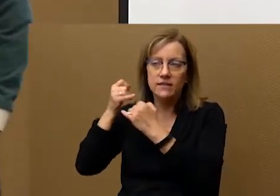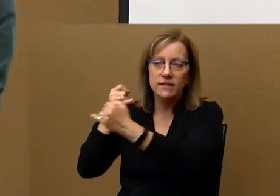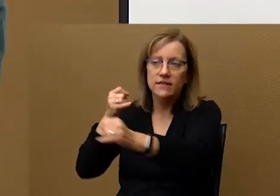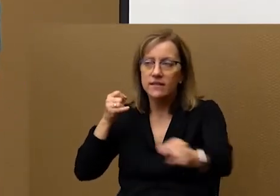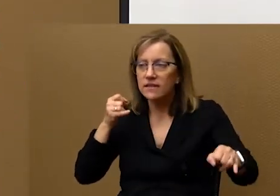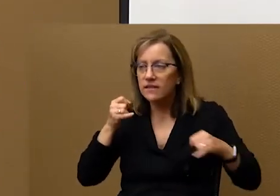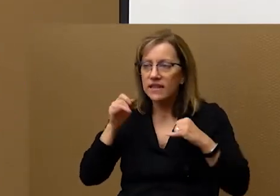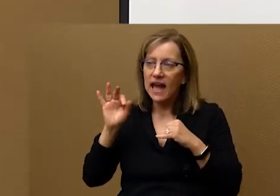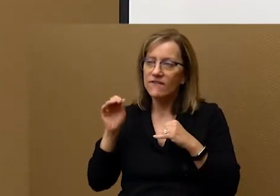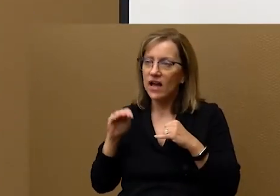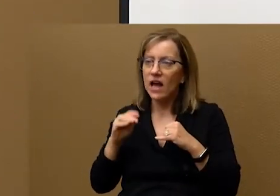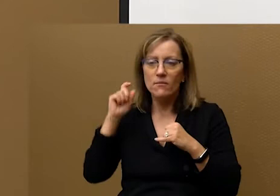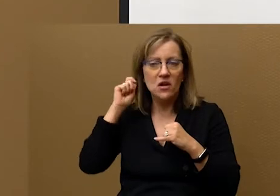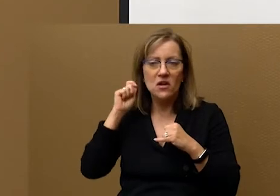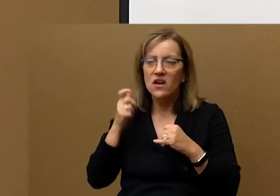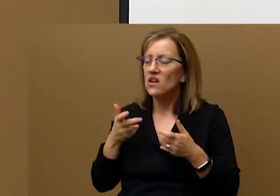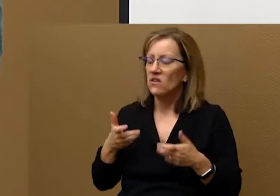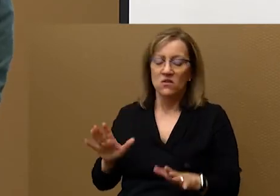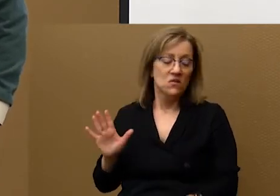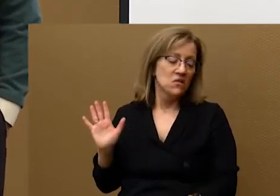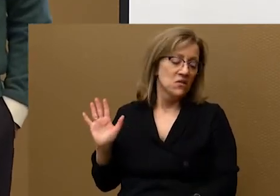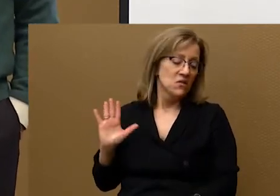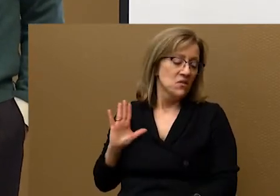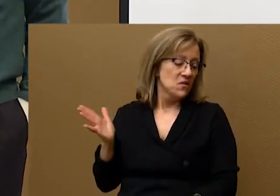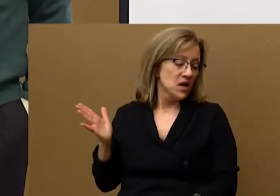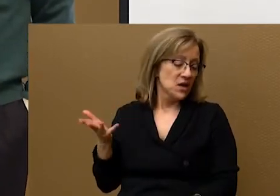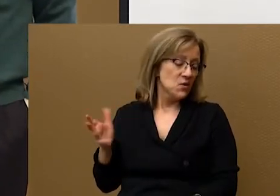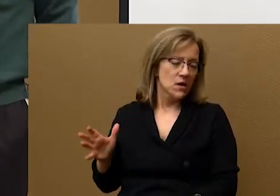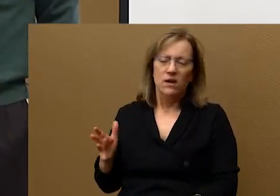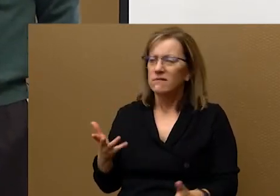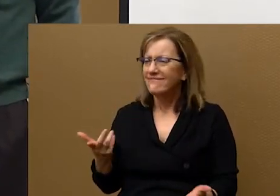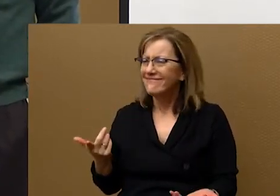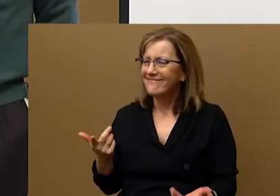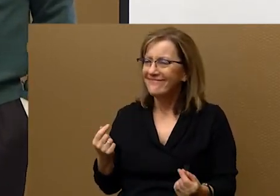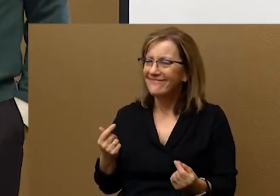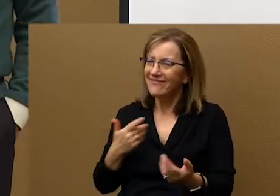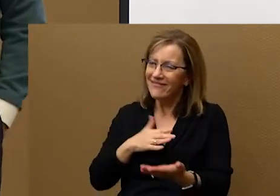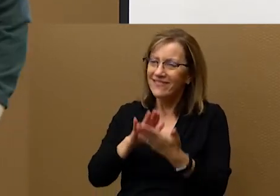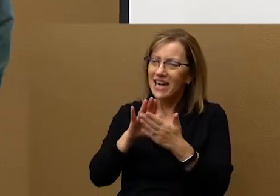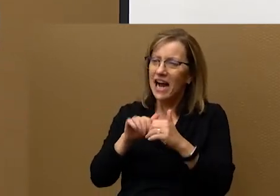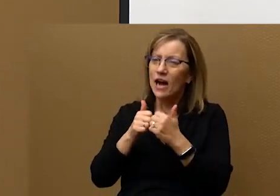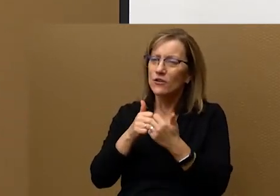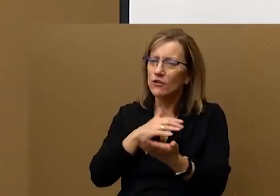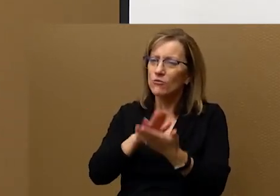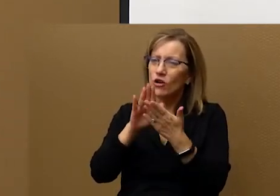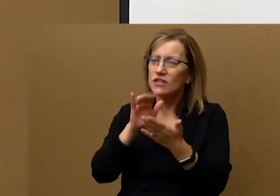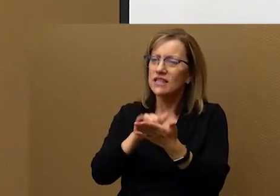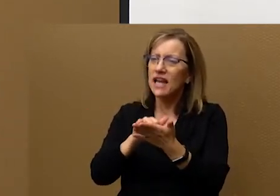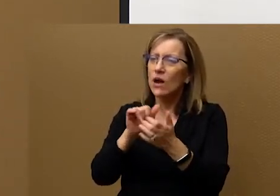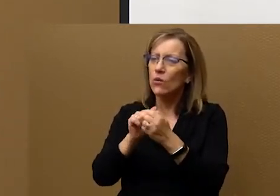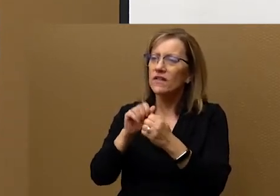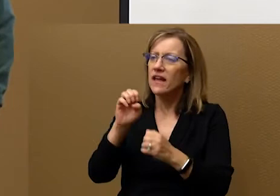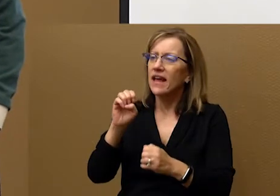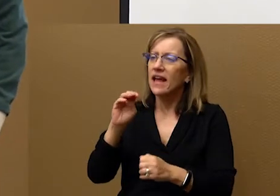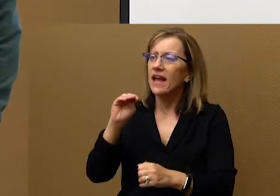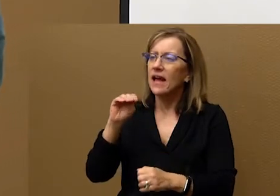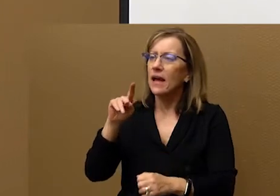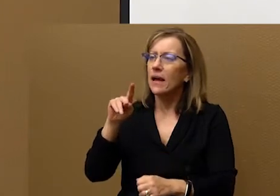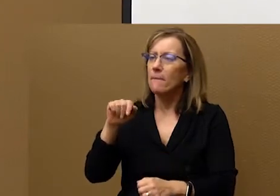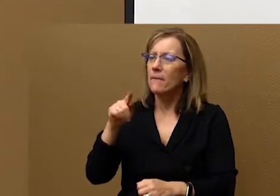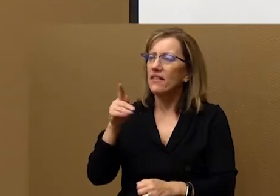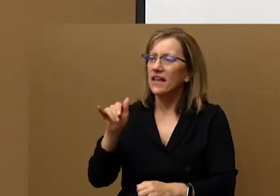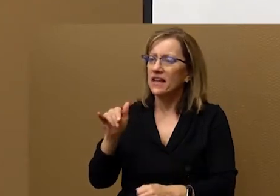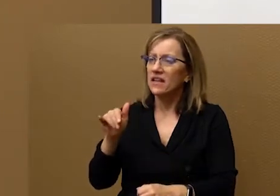of hard, like, how do you approach that with empathy? Do you let them